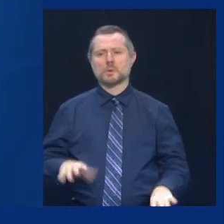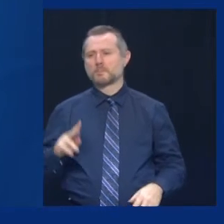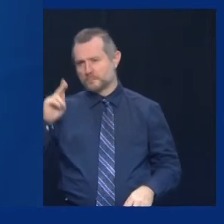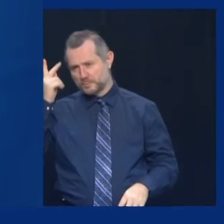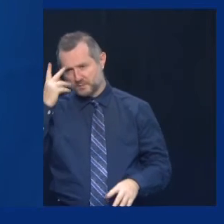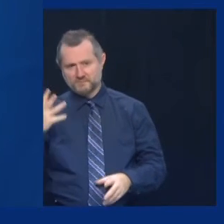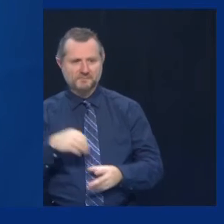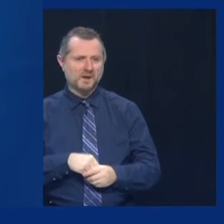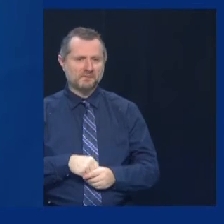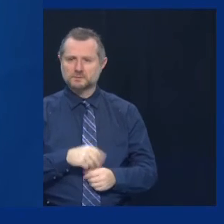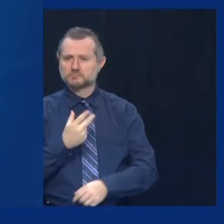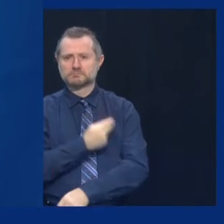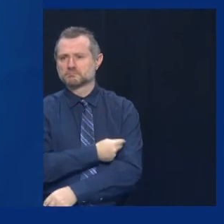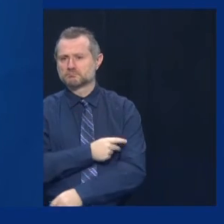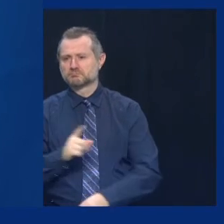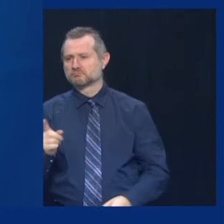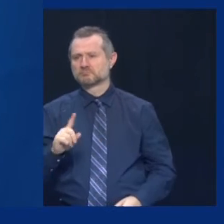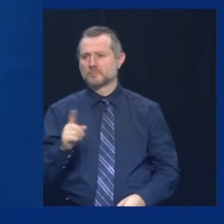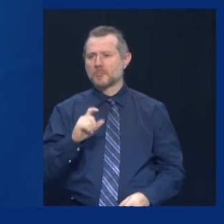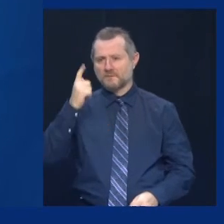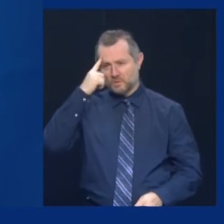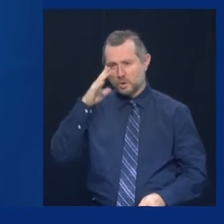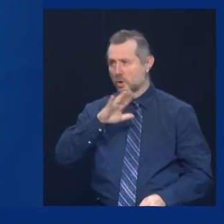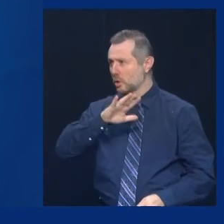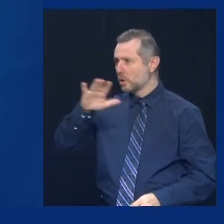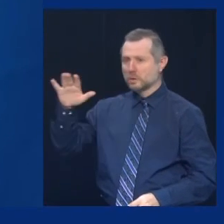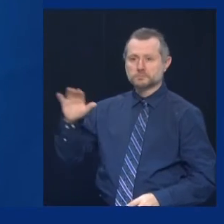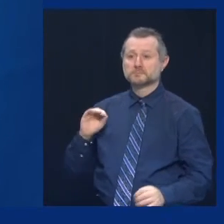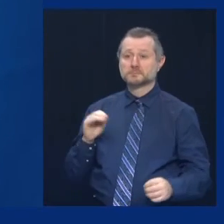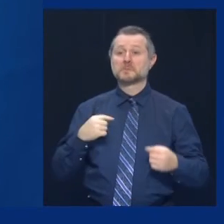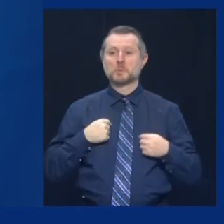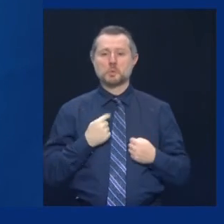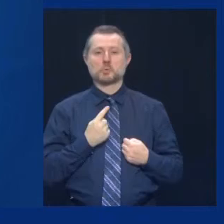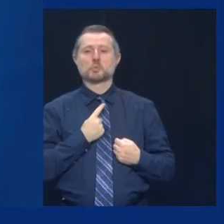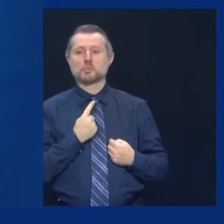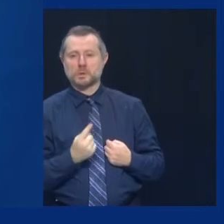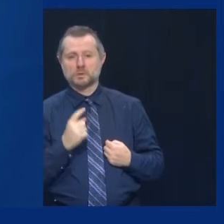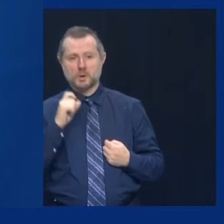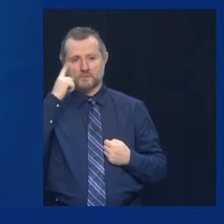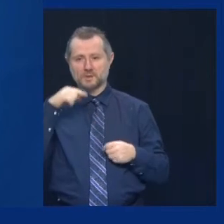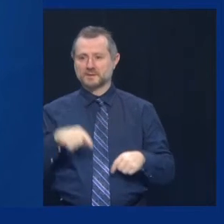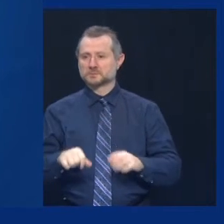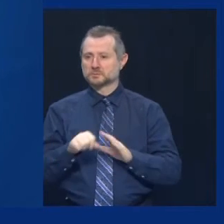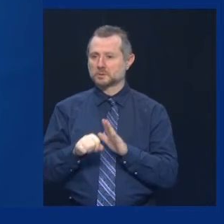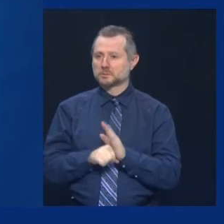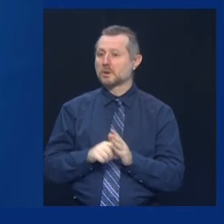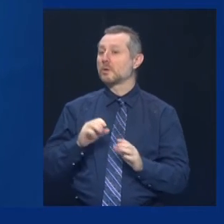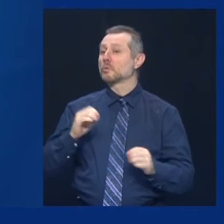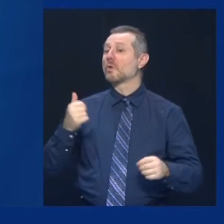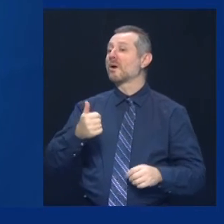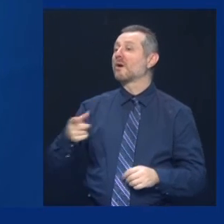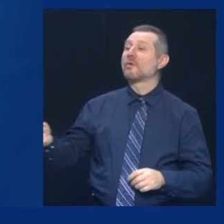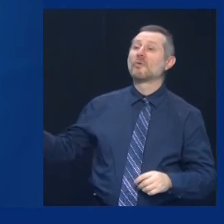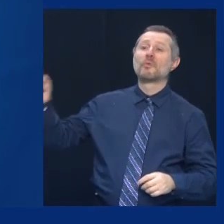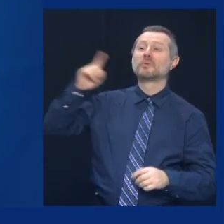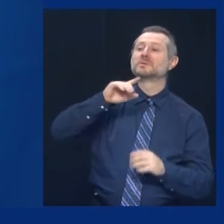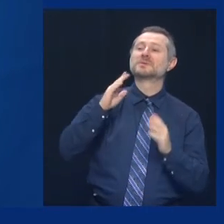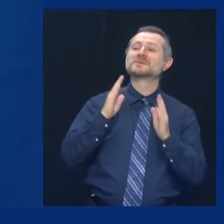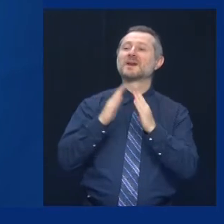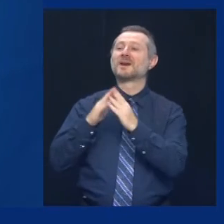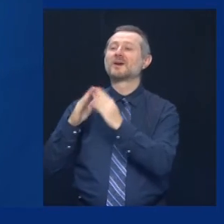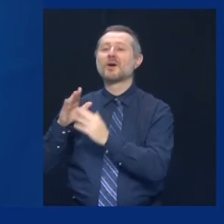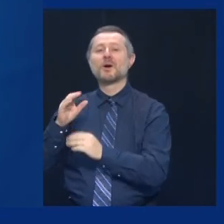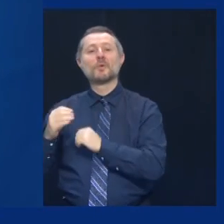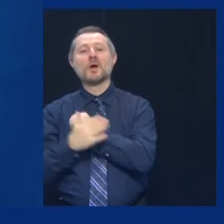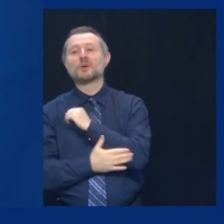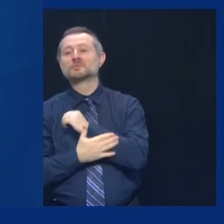no governor. There's only one governor in this state. But there's no governor, no county executive,